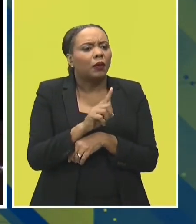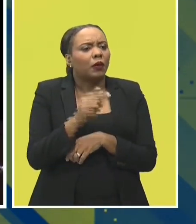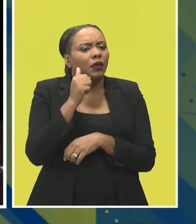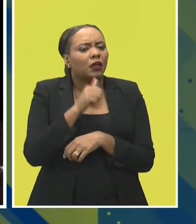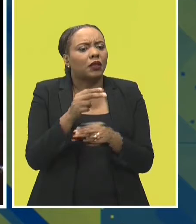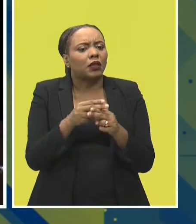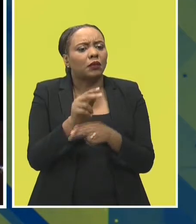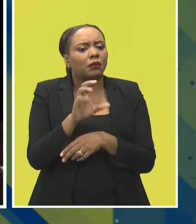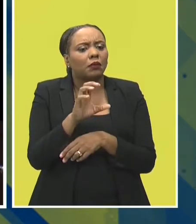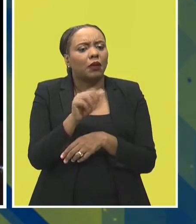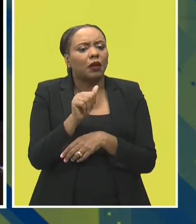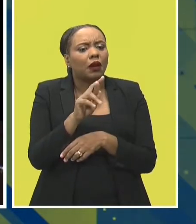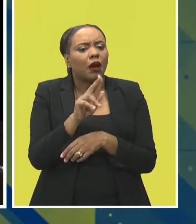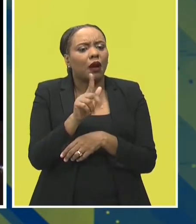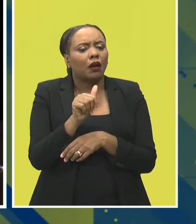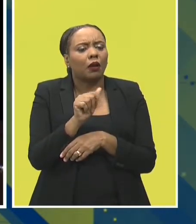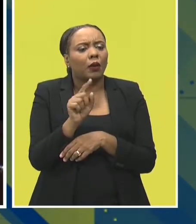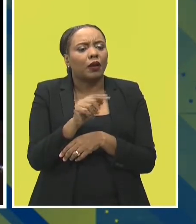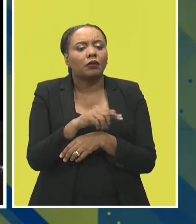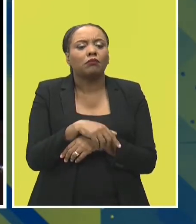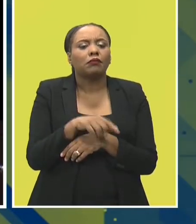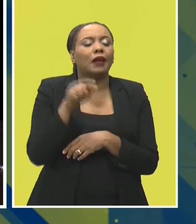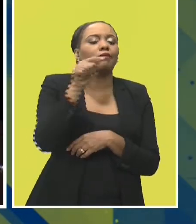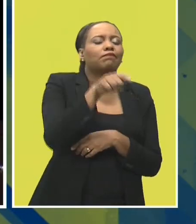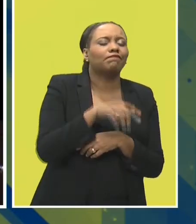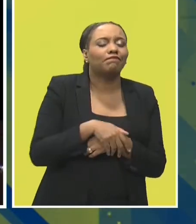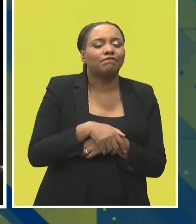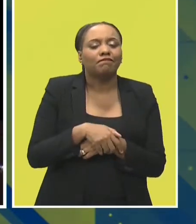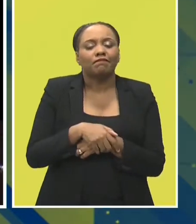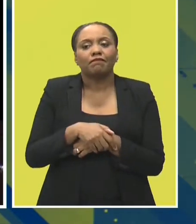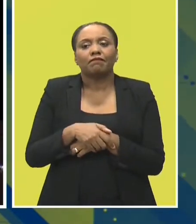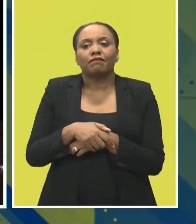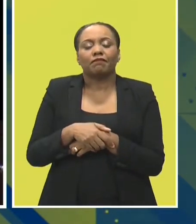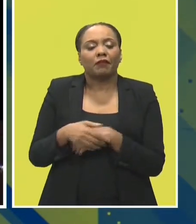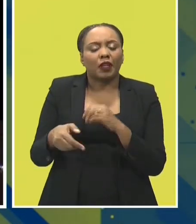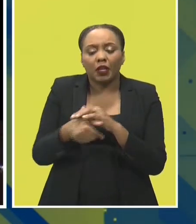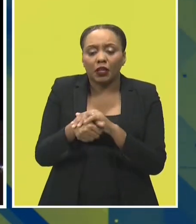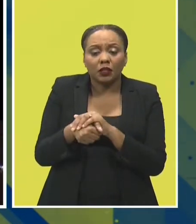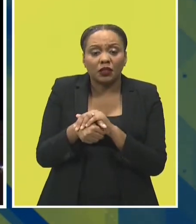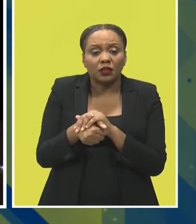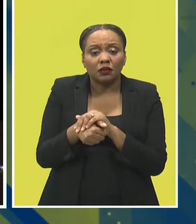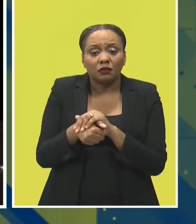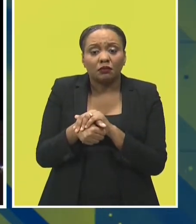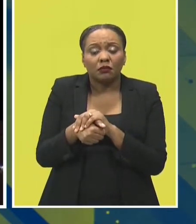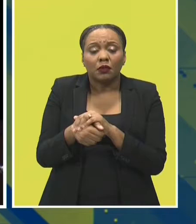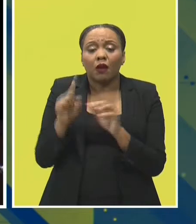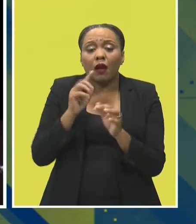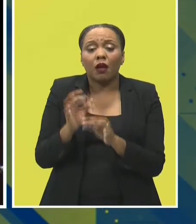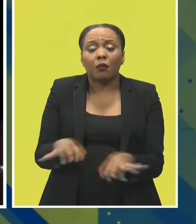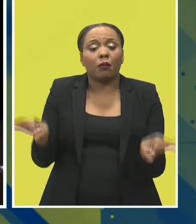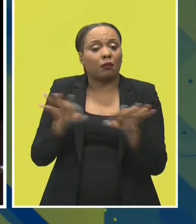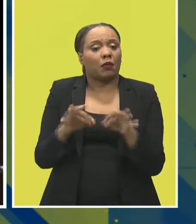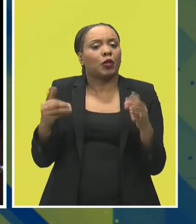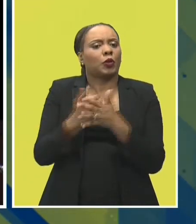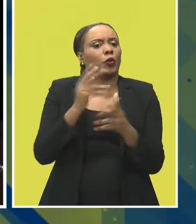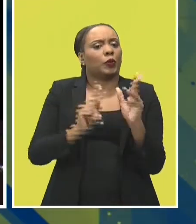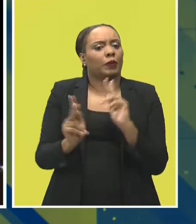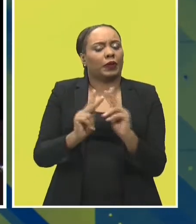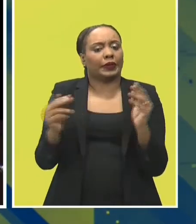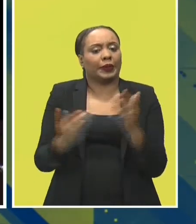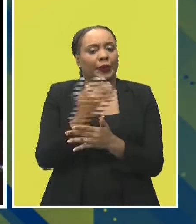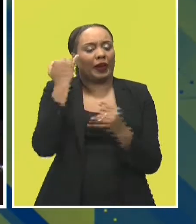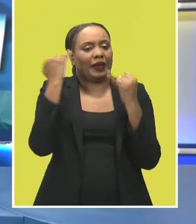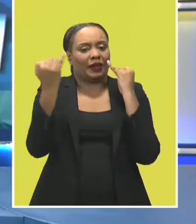There's Carla. But we cannot treat to the turtles in much the same way that we have. And that to do that, we need new people bringing new ideas to the